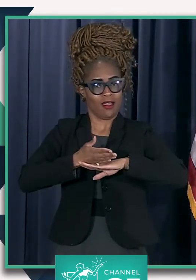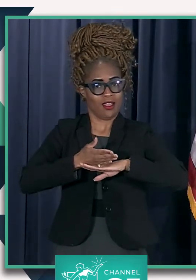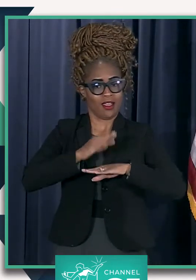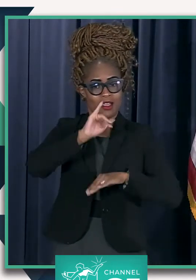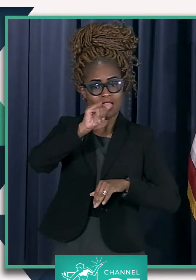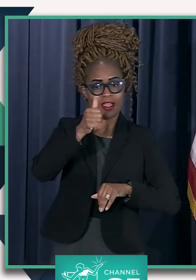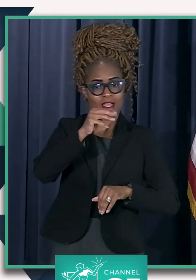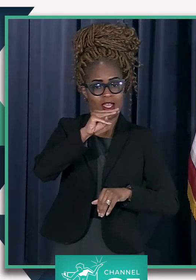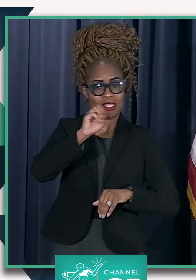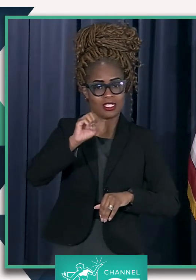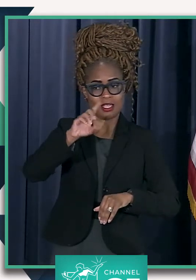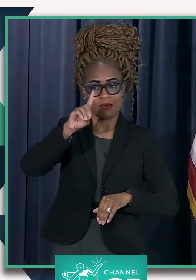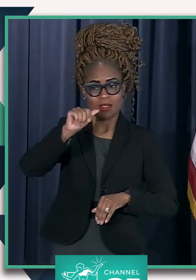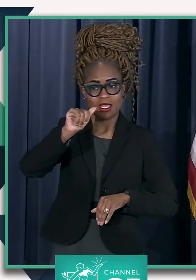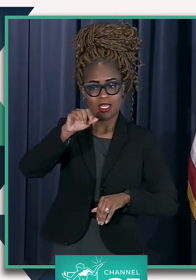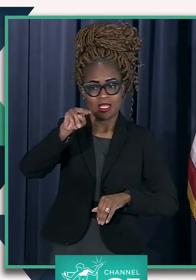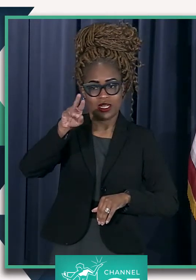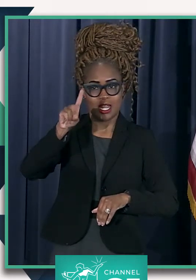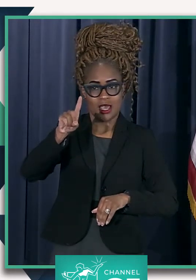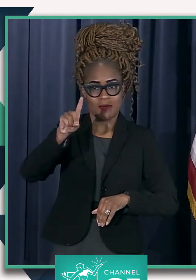Jamie Dimon's right hand, Peter Scheer.